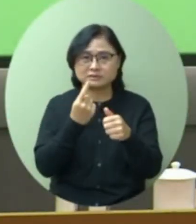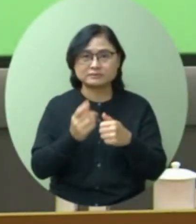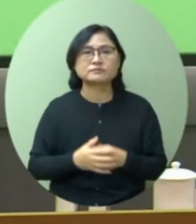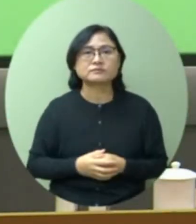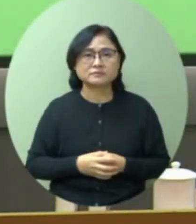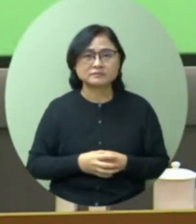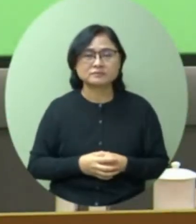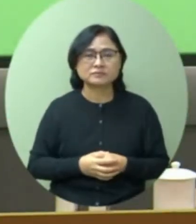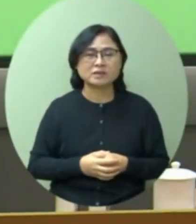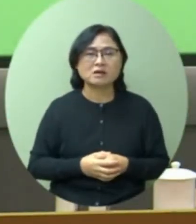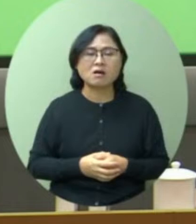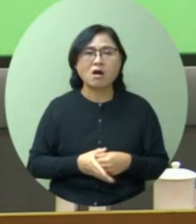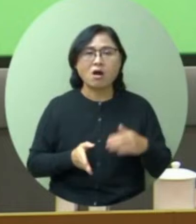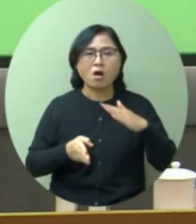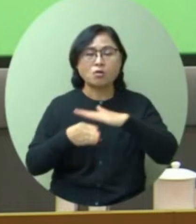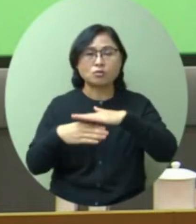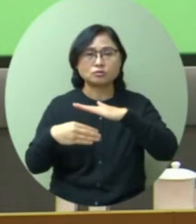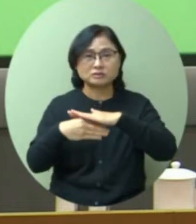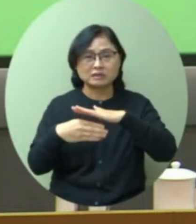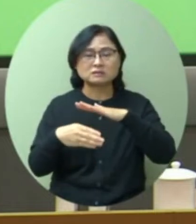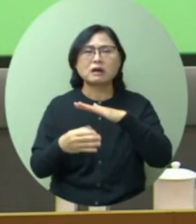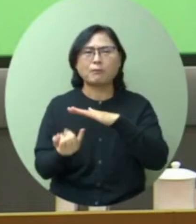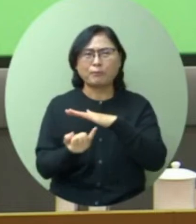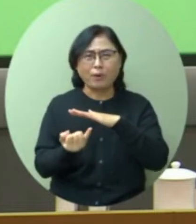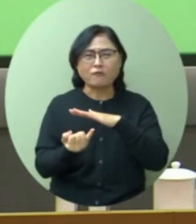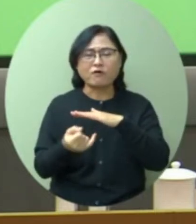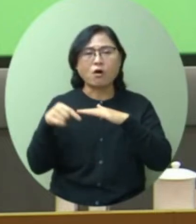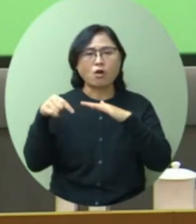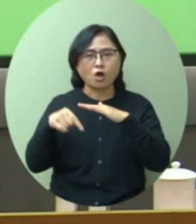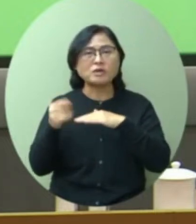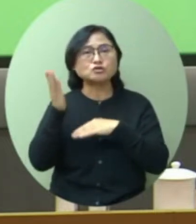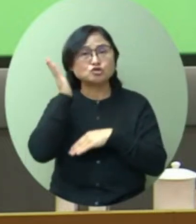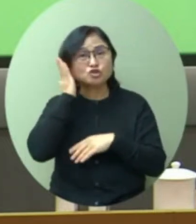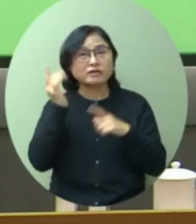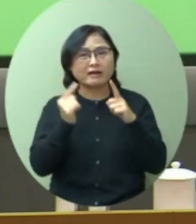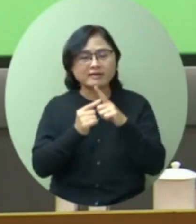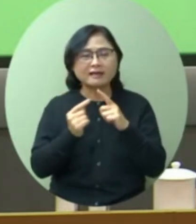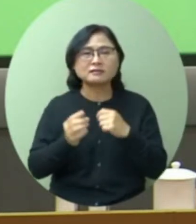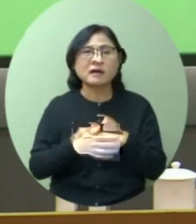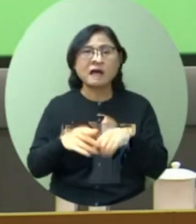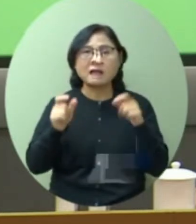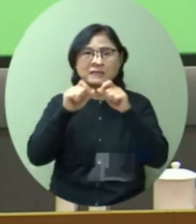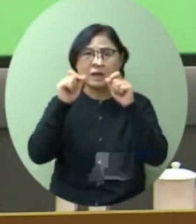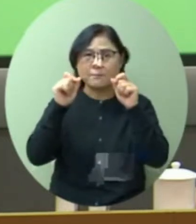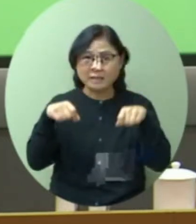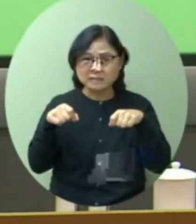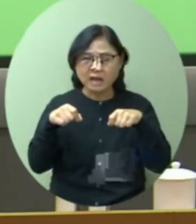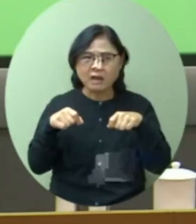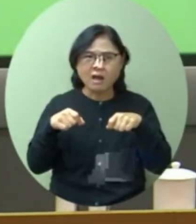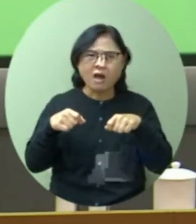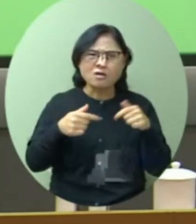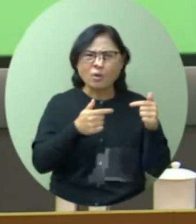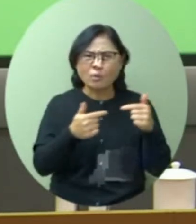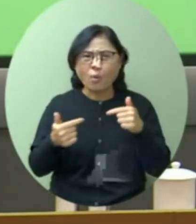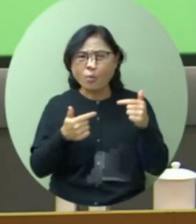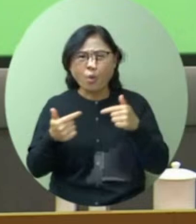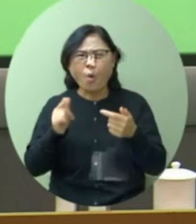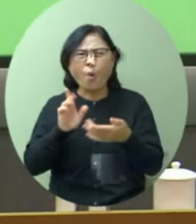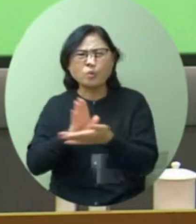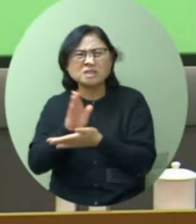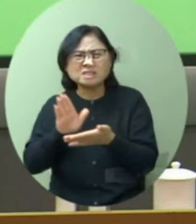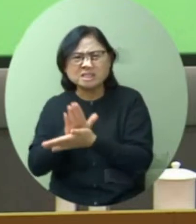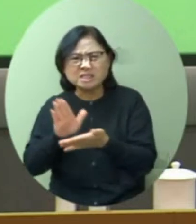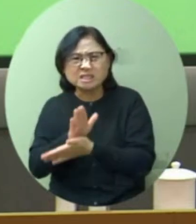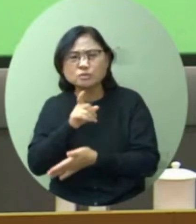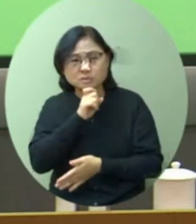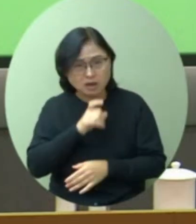flats is a problem that has been long-lasting. In other words, it has accumulated over the years. So very conscious of the